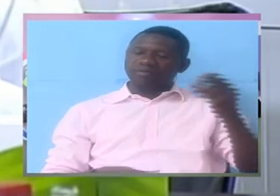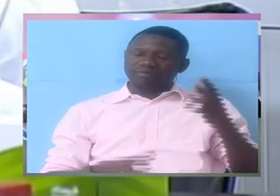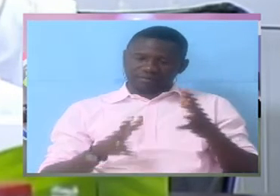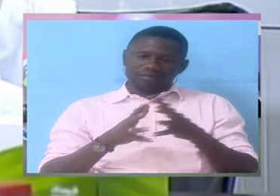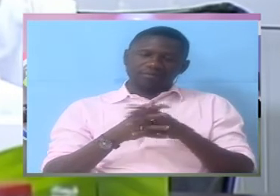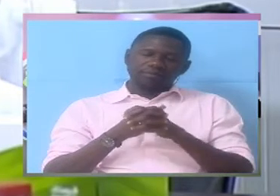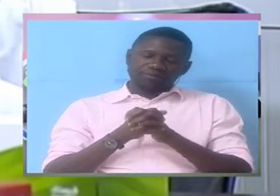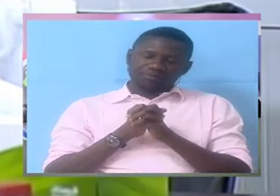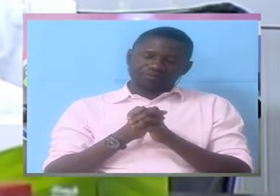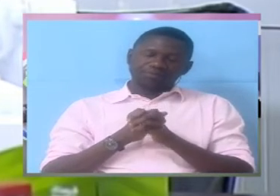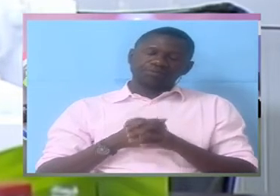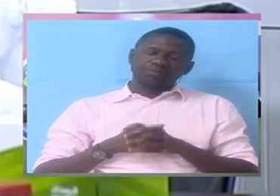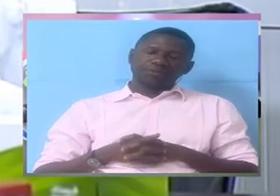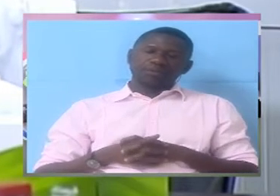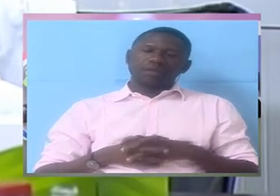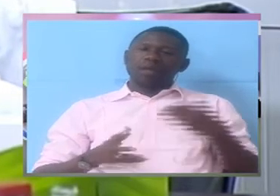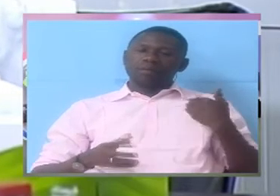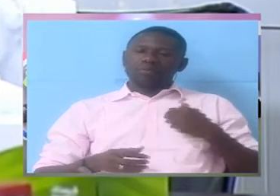mulu fanalu.